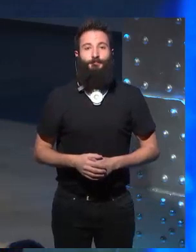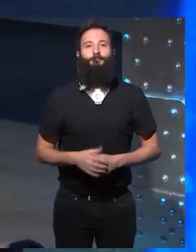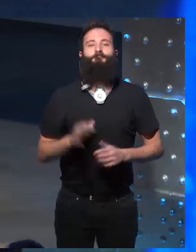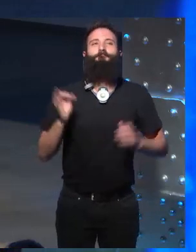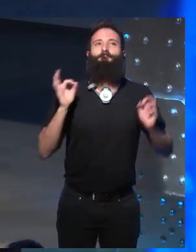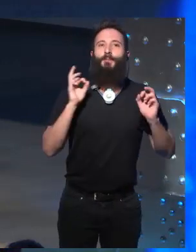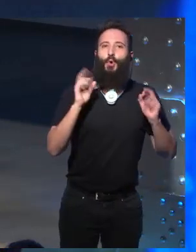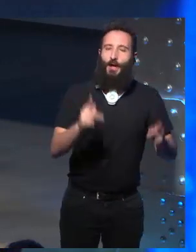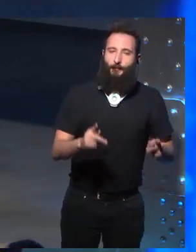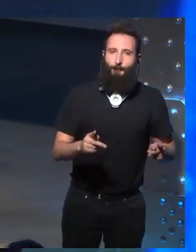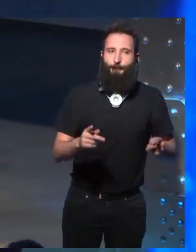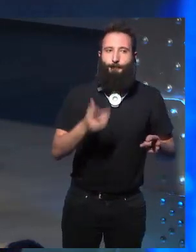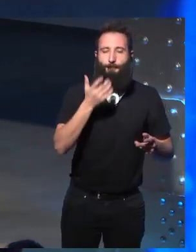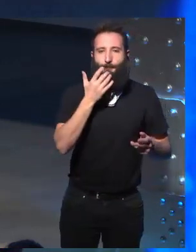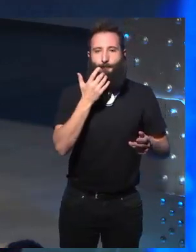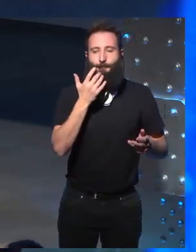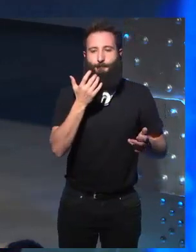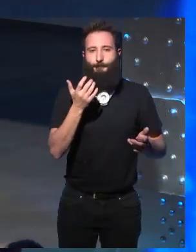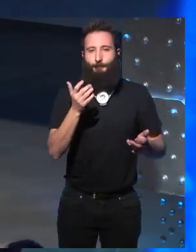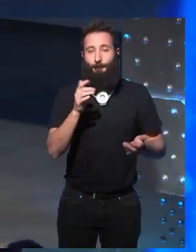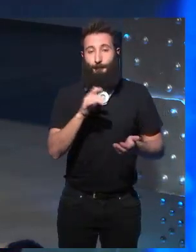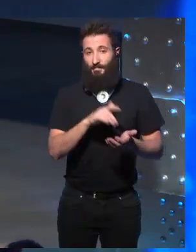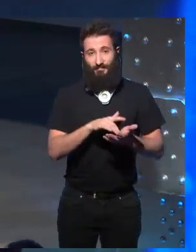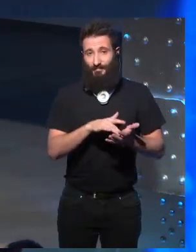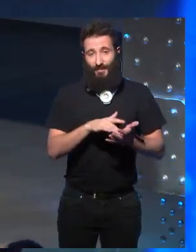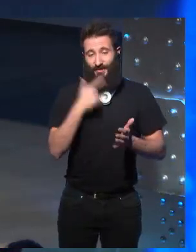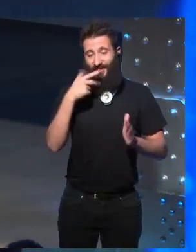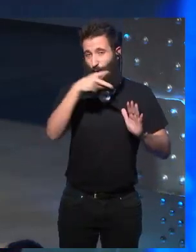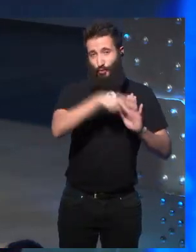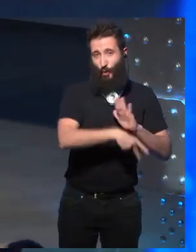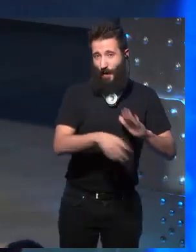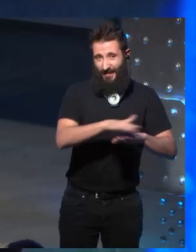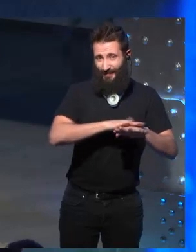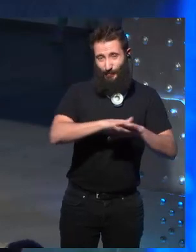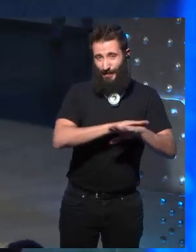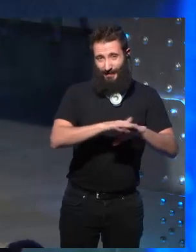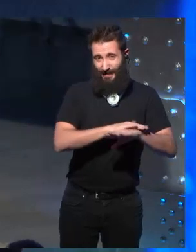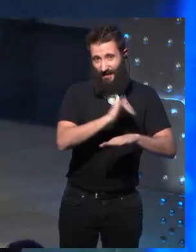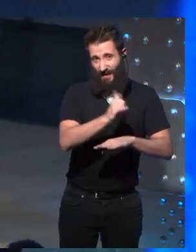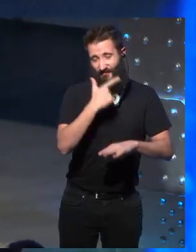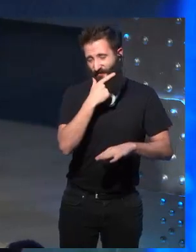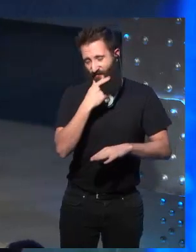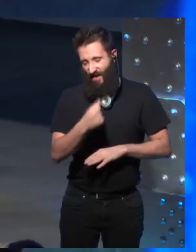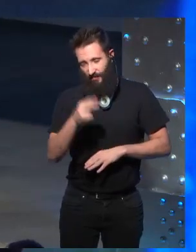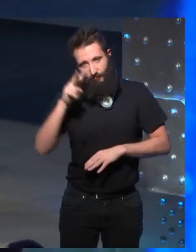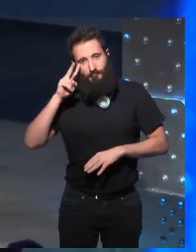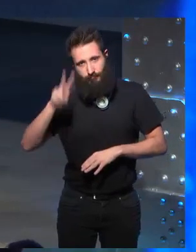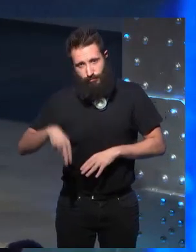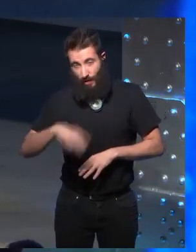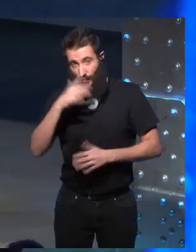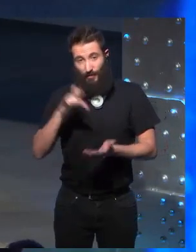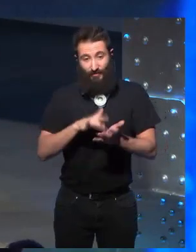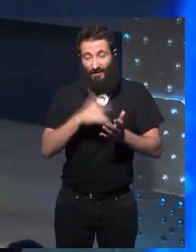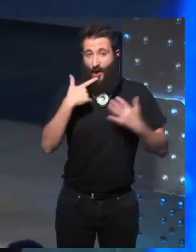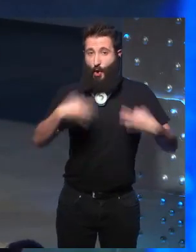Okay, there is a basic rule with this thing. It's very simple. It's that usually when a